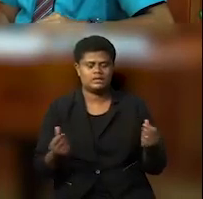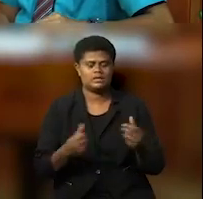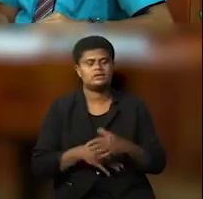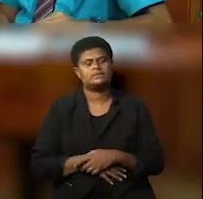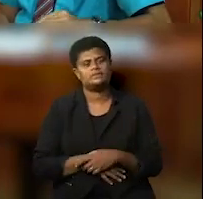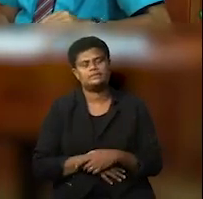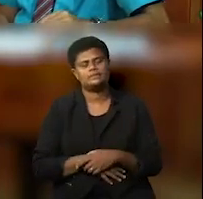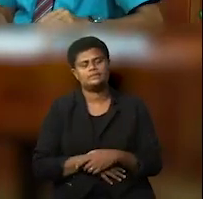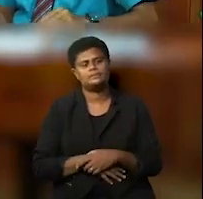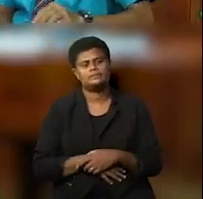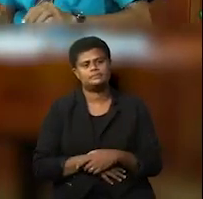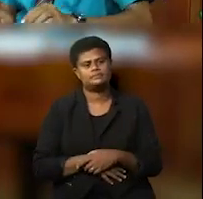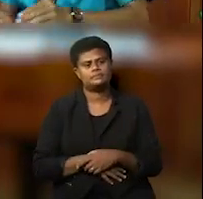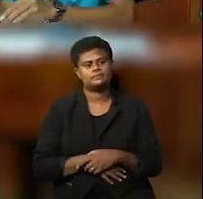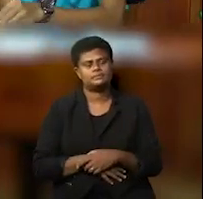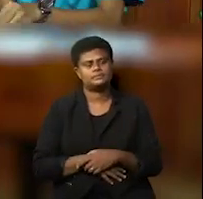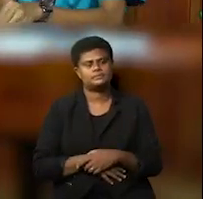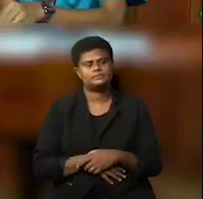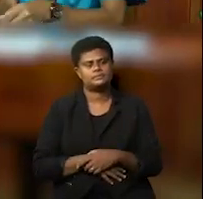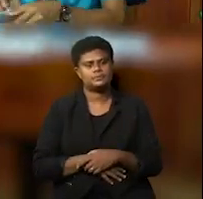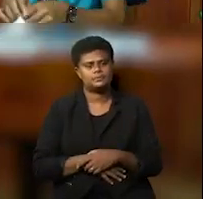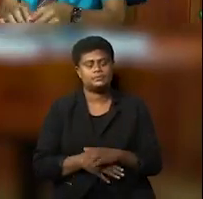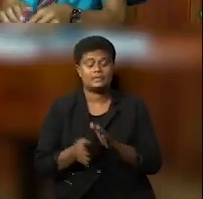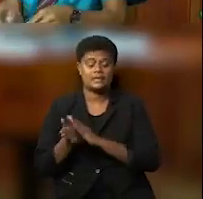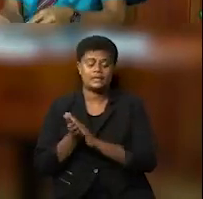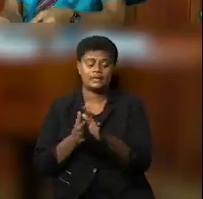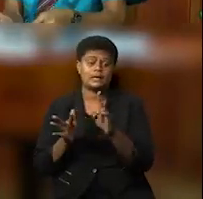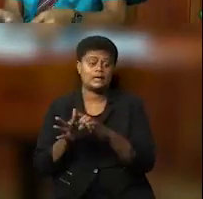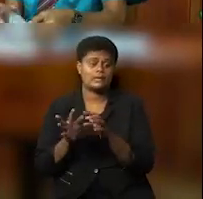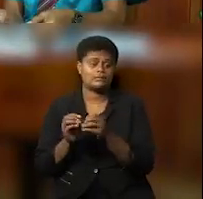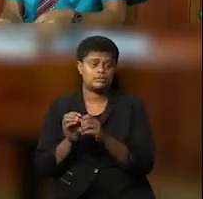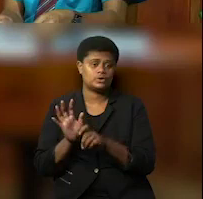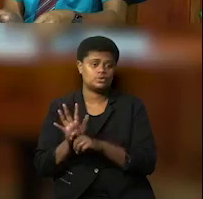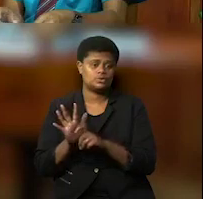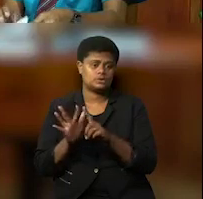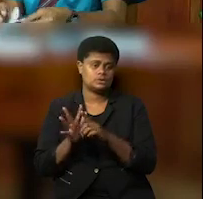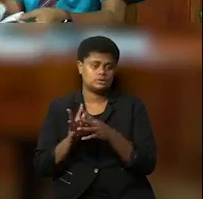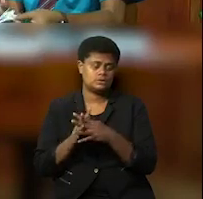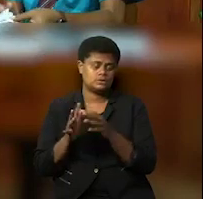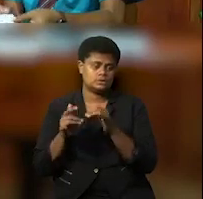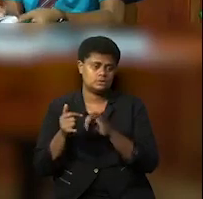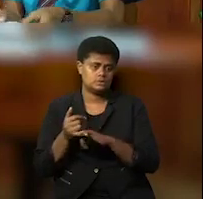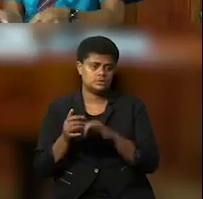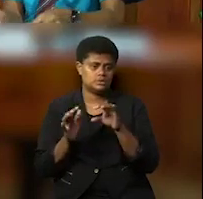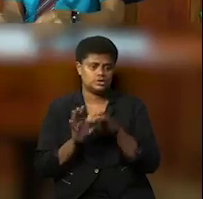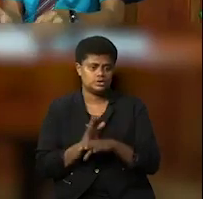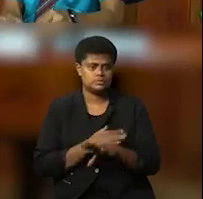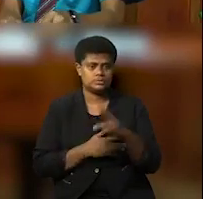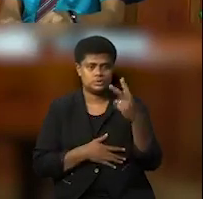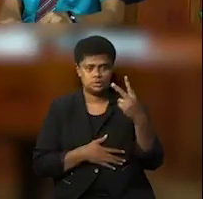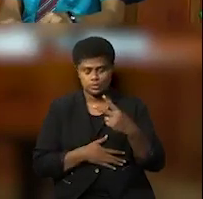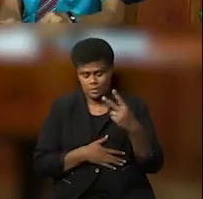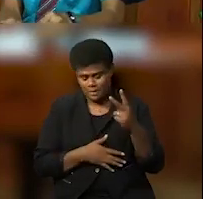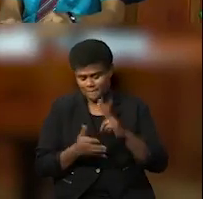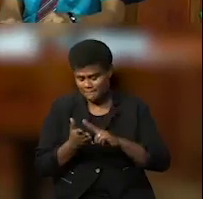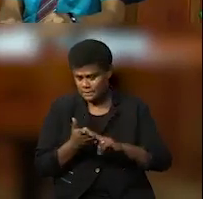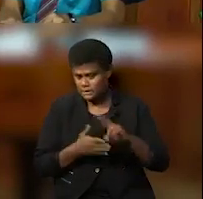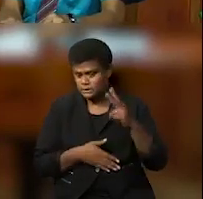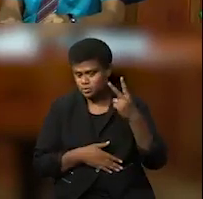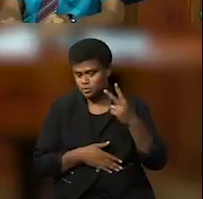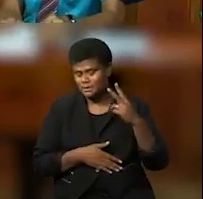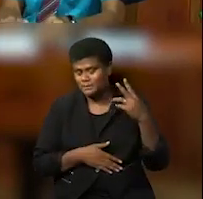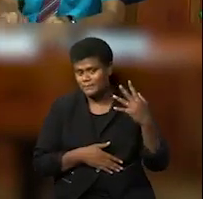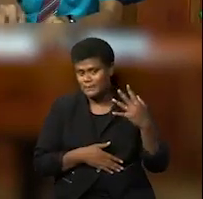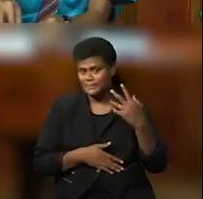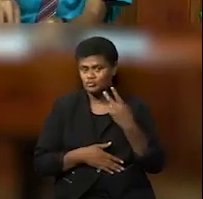from Hebrews, from which that verse comes. And it's Hebrews, to our viewers at home, Hebrews chapter 12, verse 26, 25